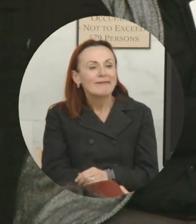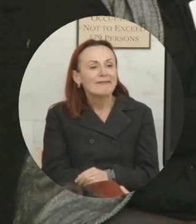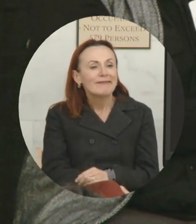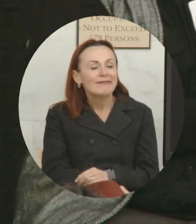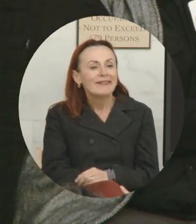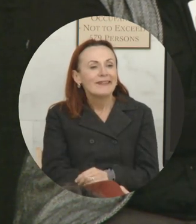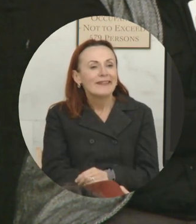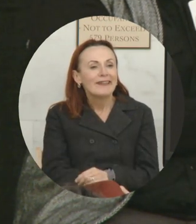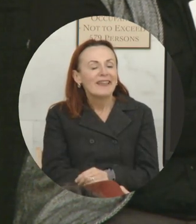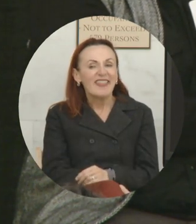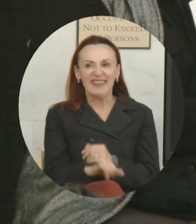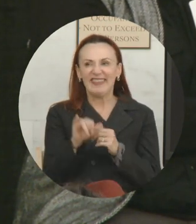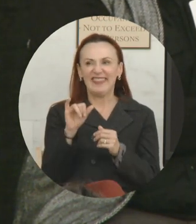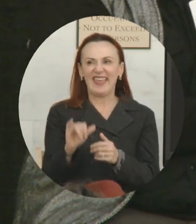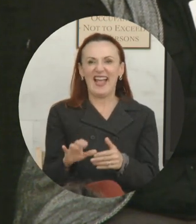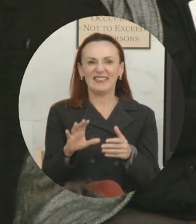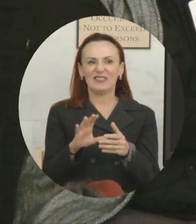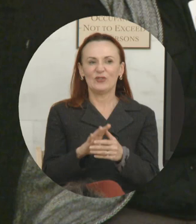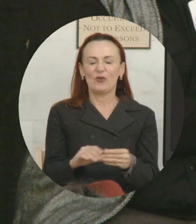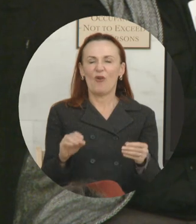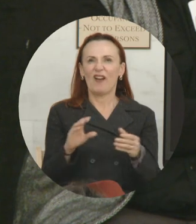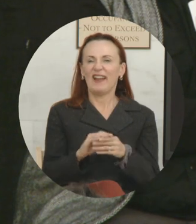And I think on that story, and I wonder